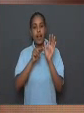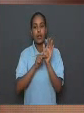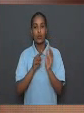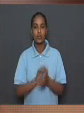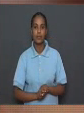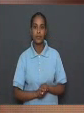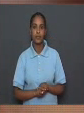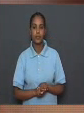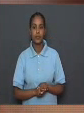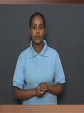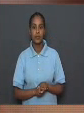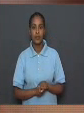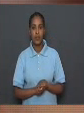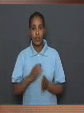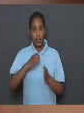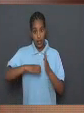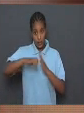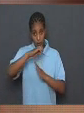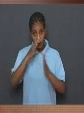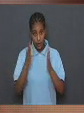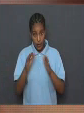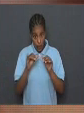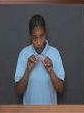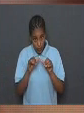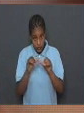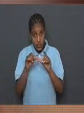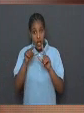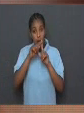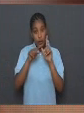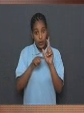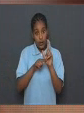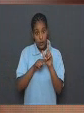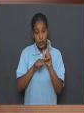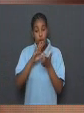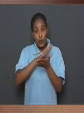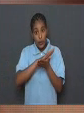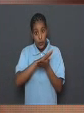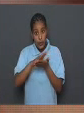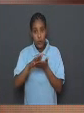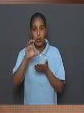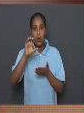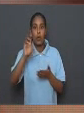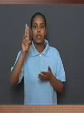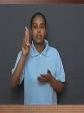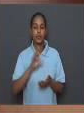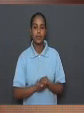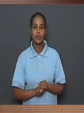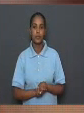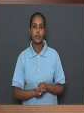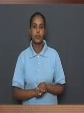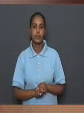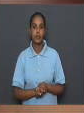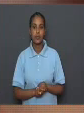copper is used as the anode. The electrolyte contains ions of